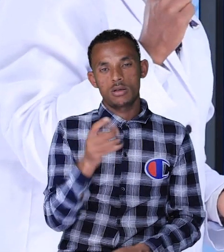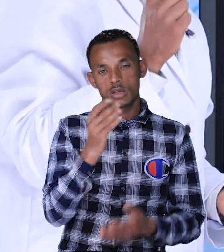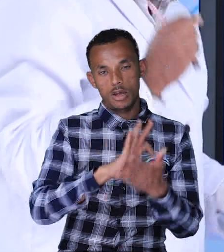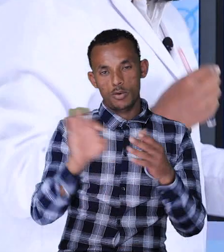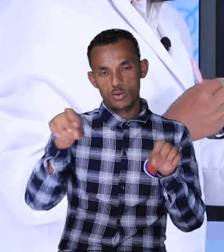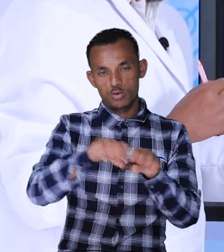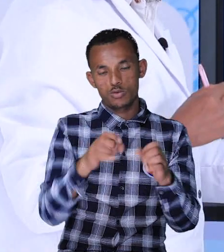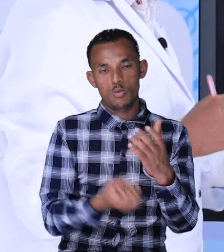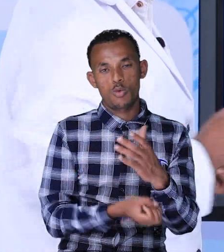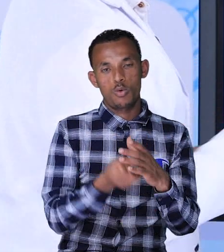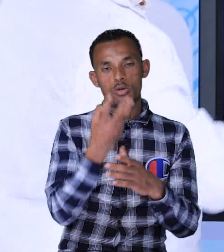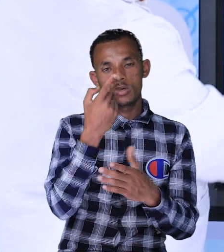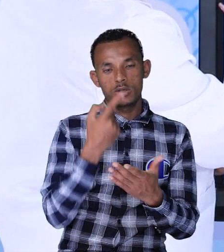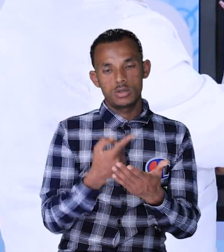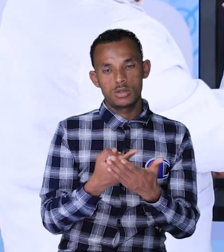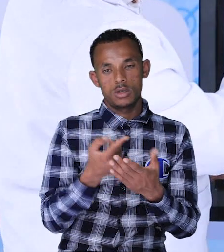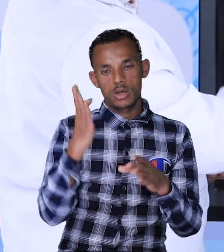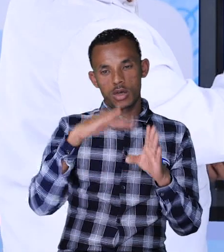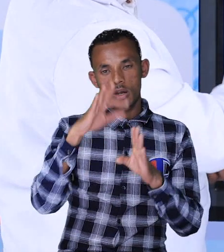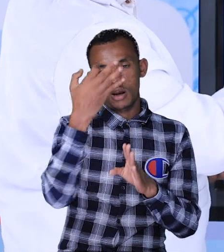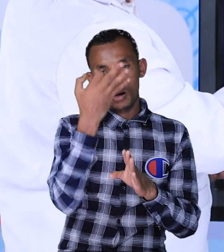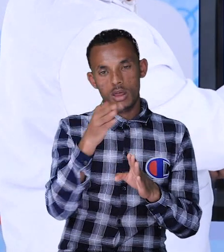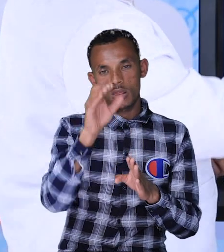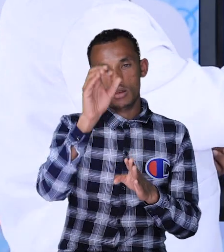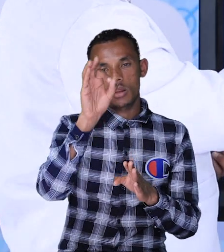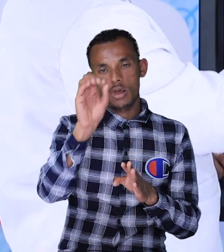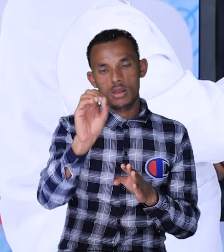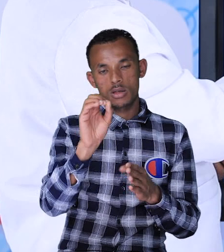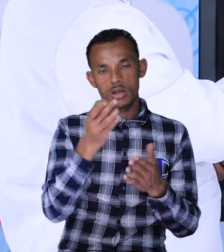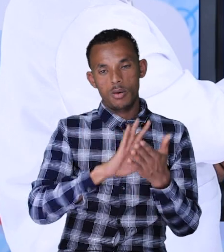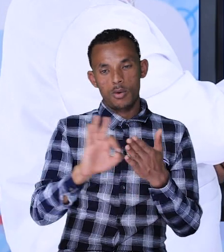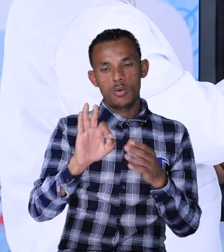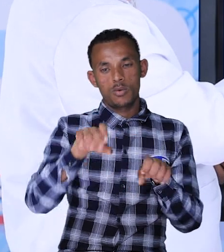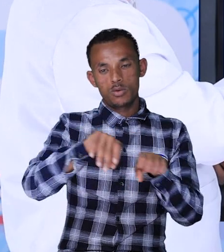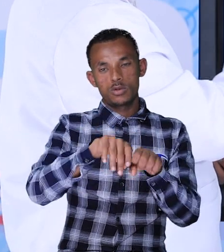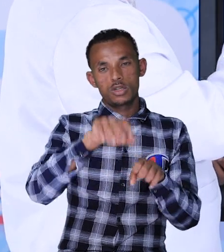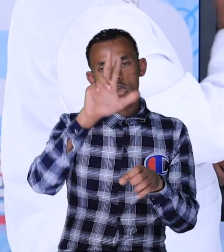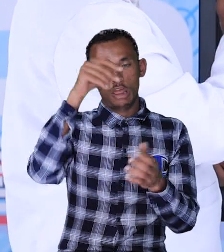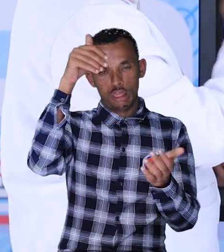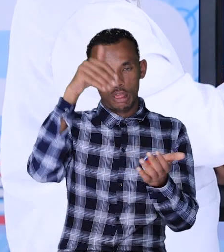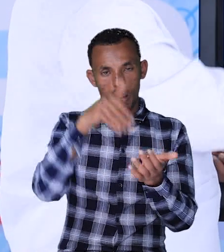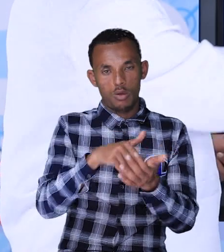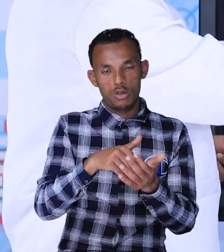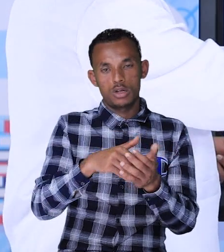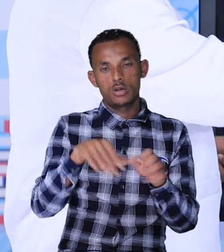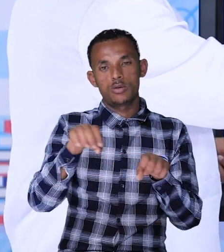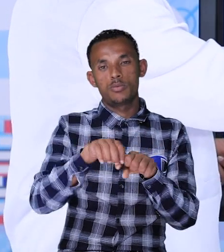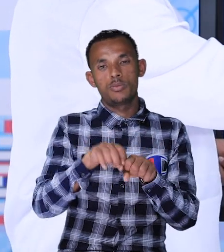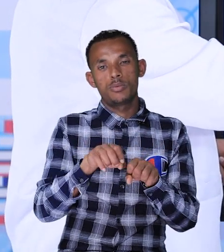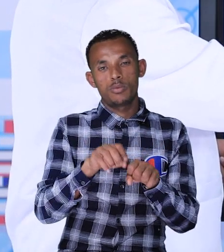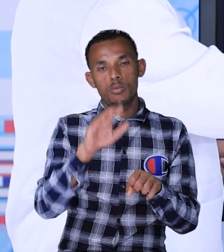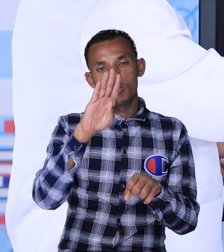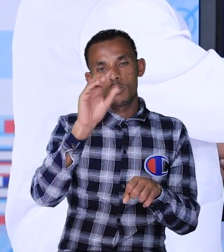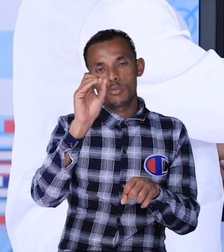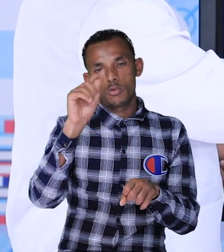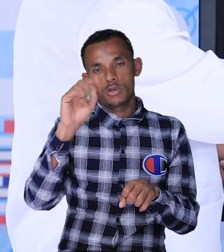of shoes produced, look at this one. In 1990, the number of boots produced 3,000. Just 3, and the number of normal